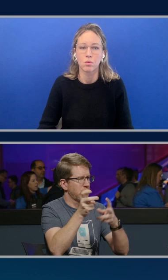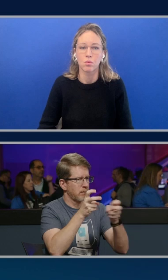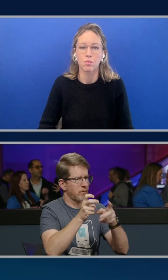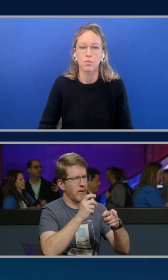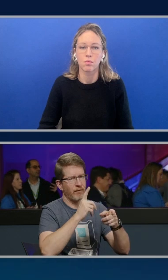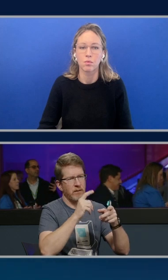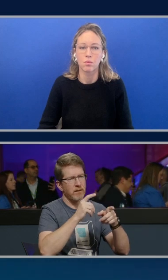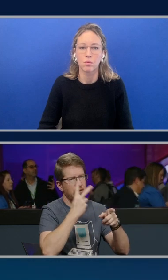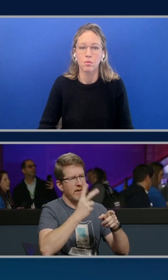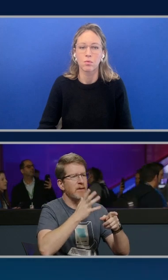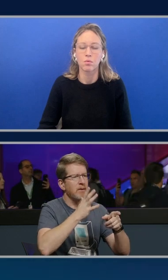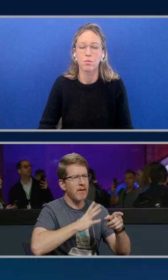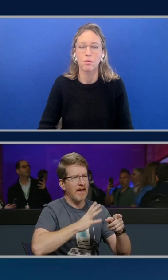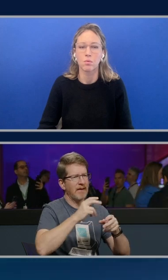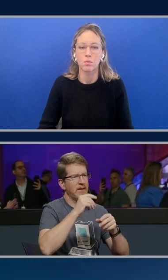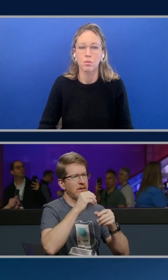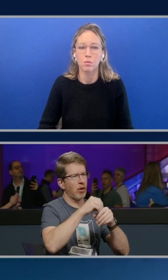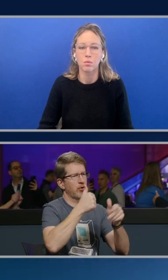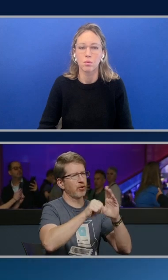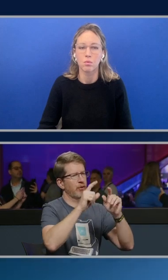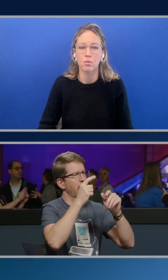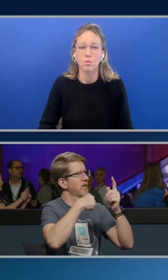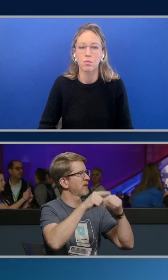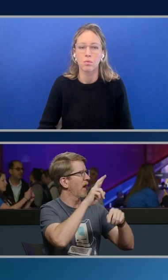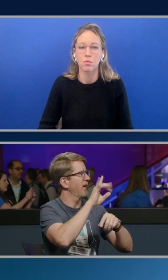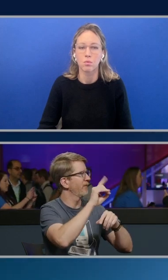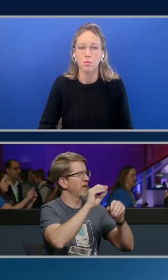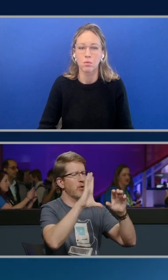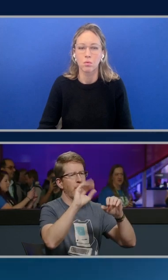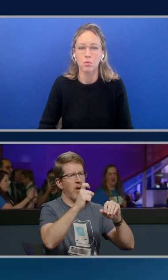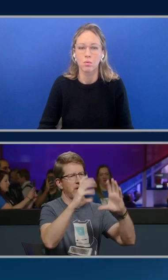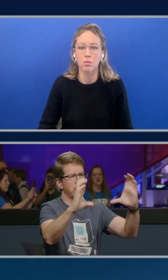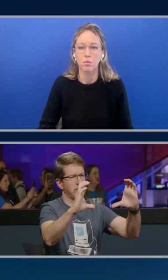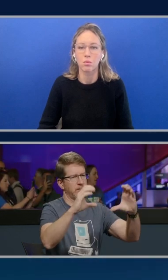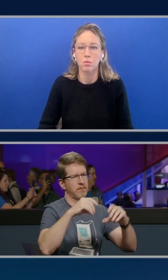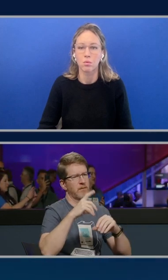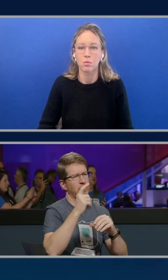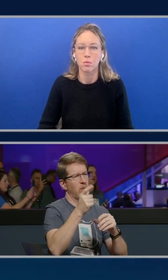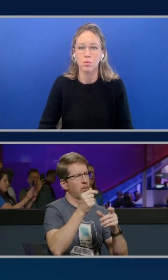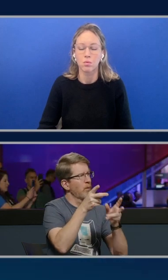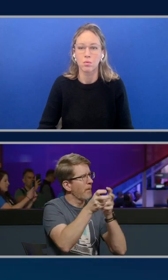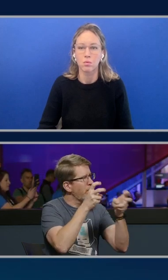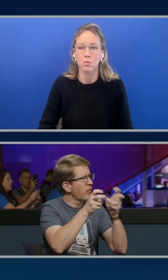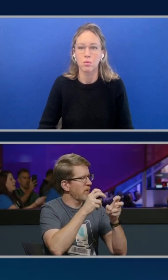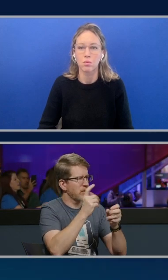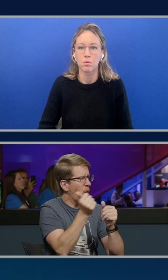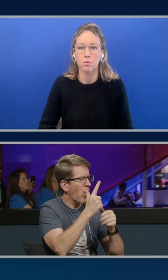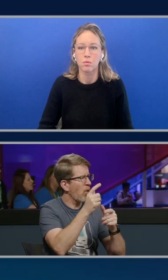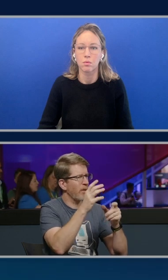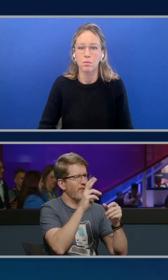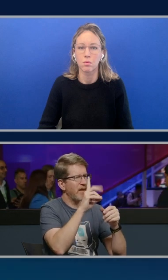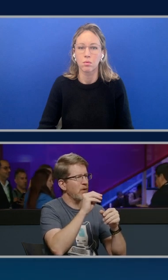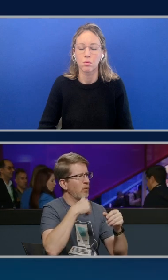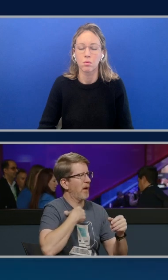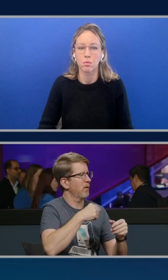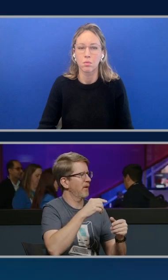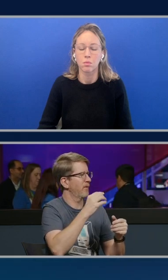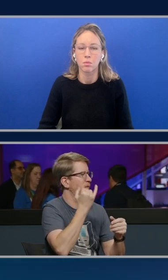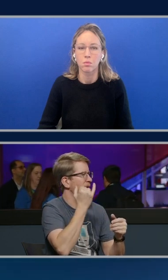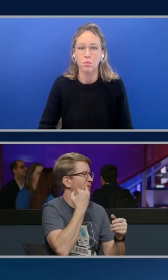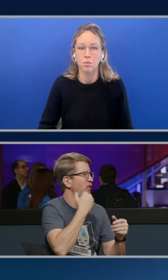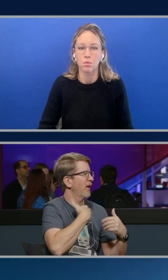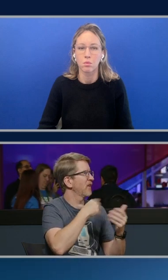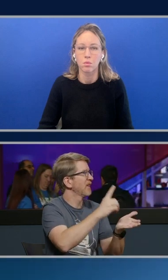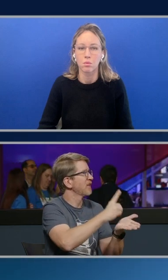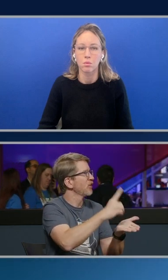ASL video where those are being stored, and it's pulling out. You see the lady that's on that box on the top. So it's pulling all of those